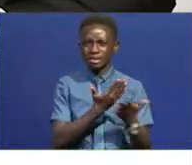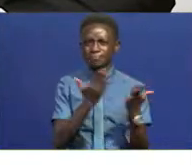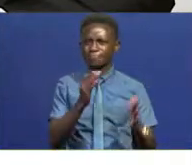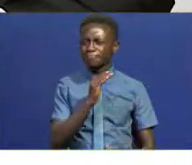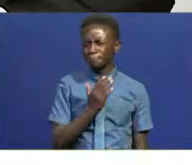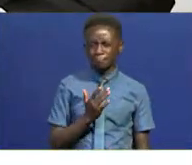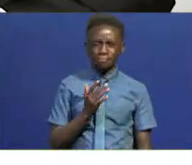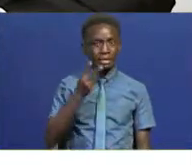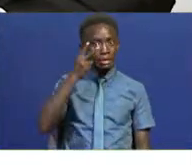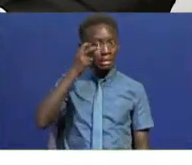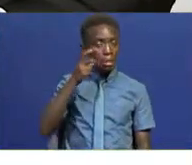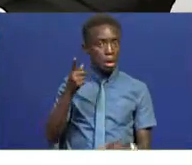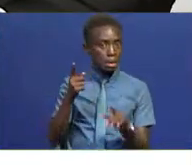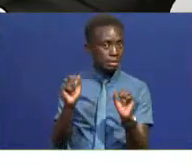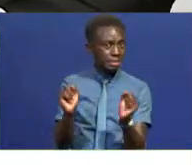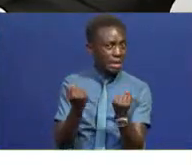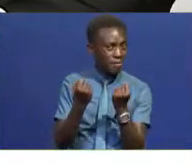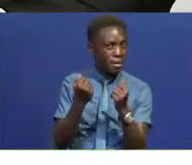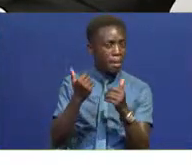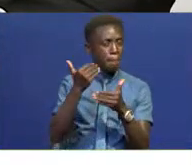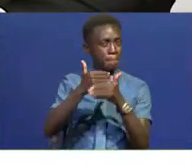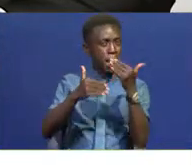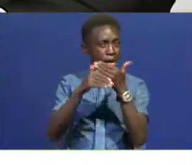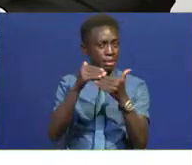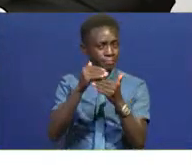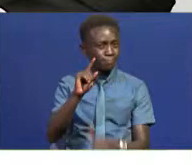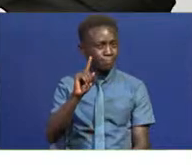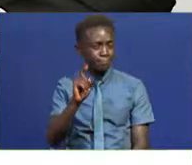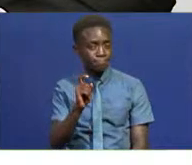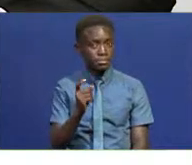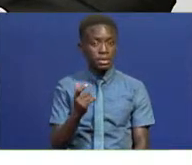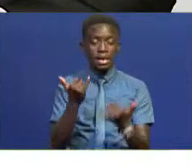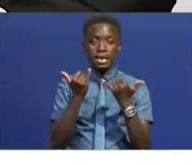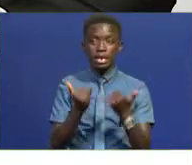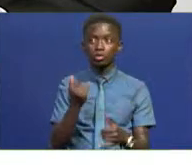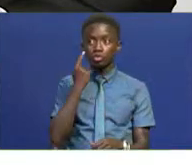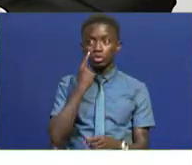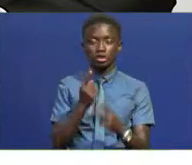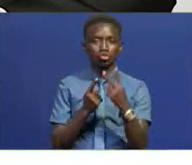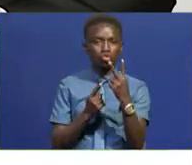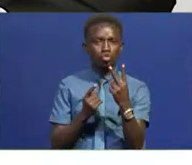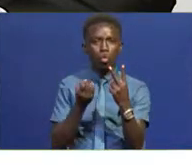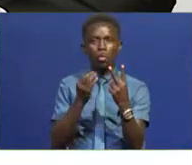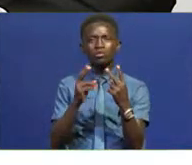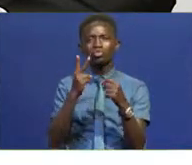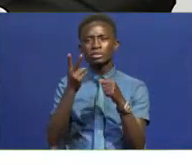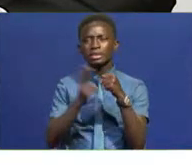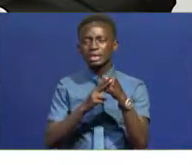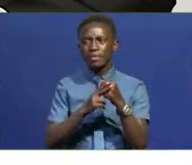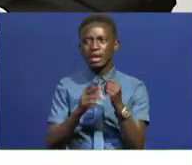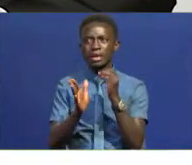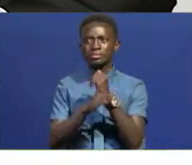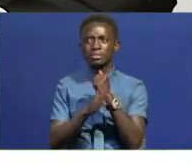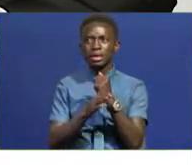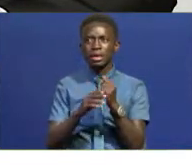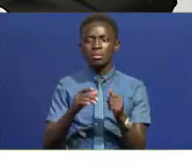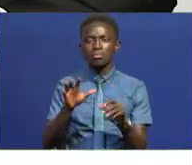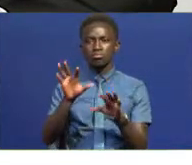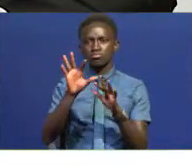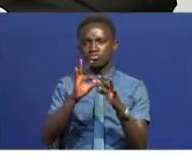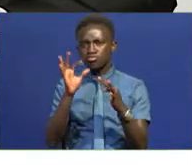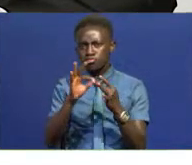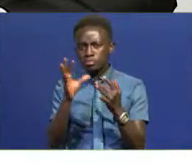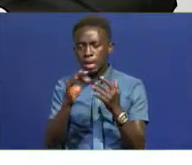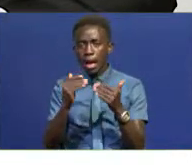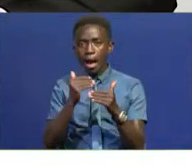the building. Separately, the fate of 2 of the 27 ambassadorial nominees appears sealed after the National